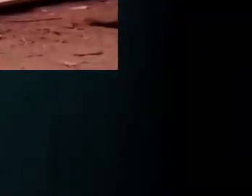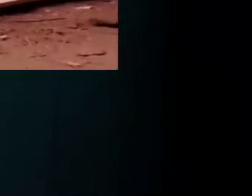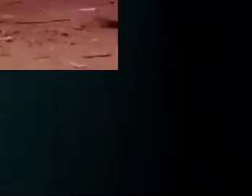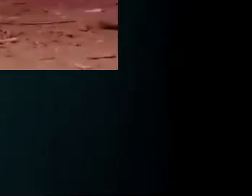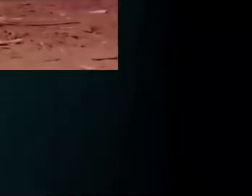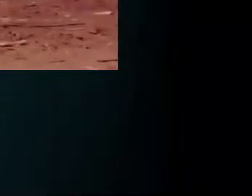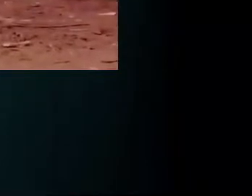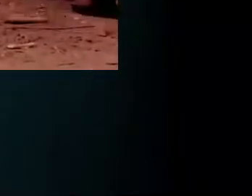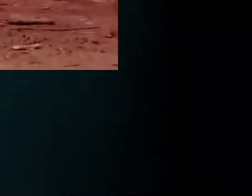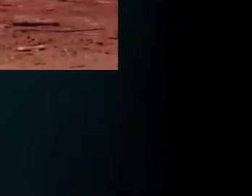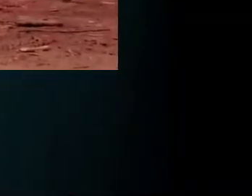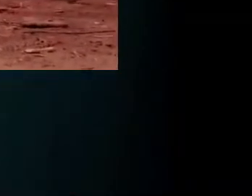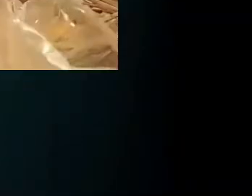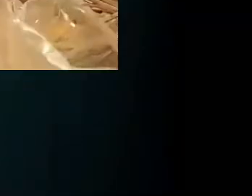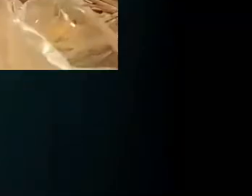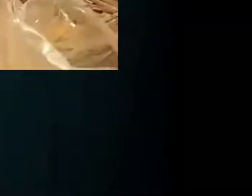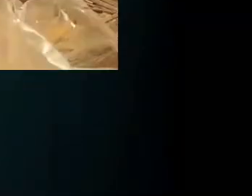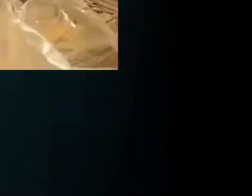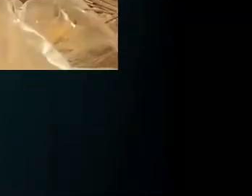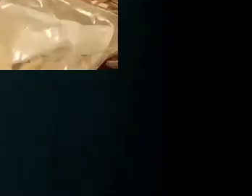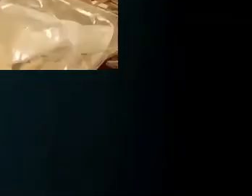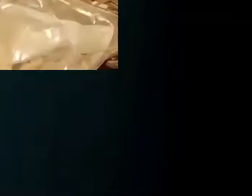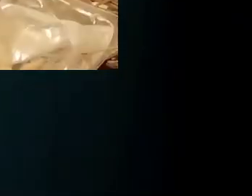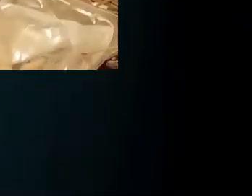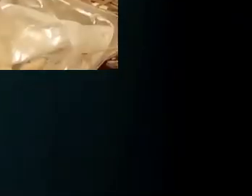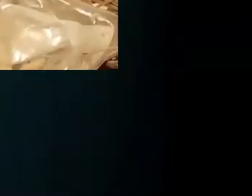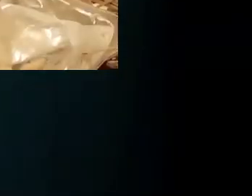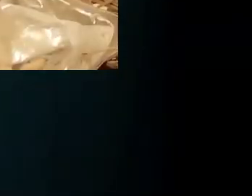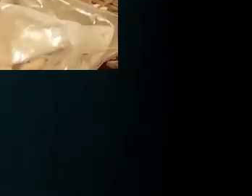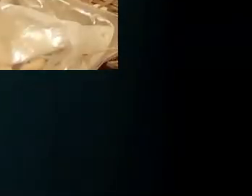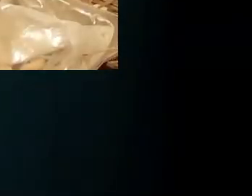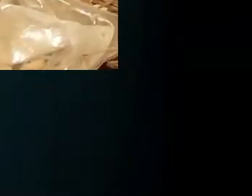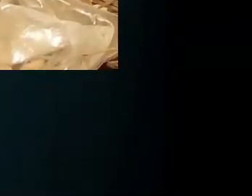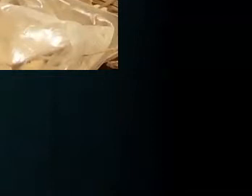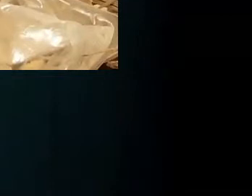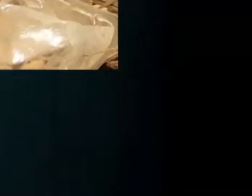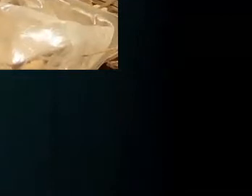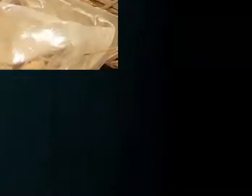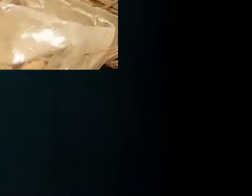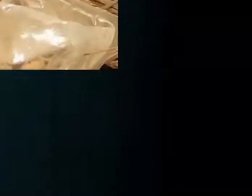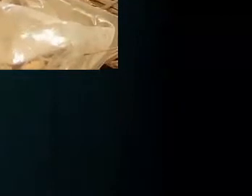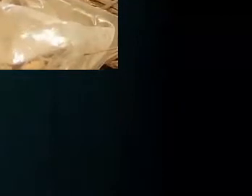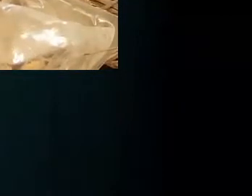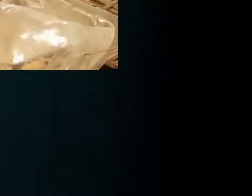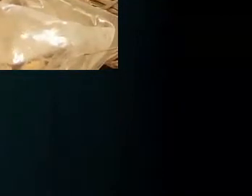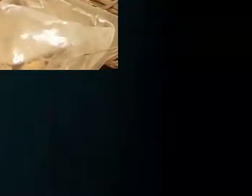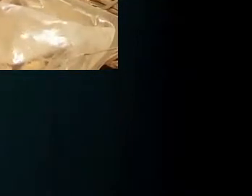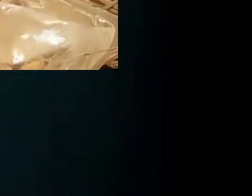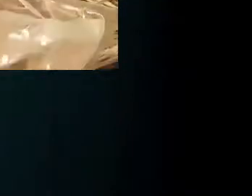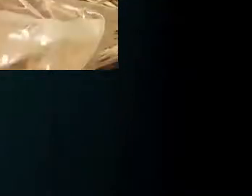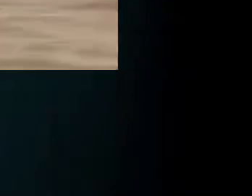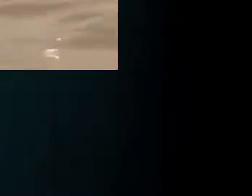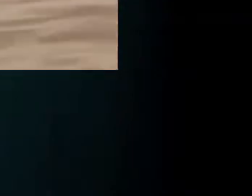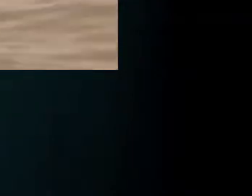were the boats of Mesopotamia. Also in Safina projects, we are trying to revive the sports of the related to